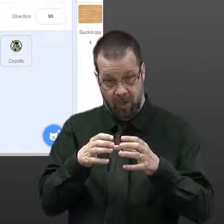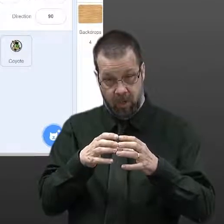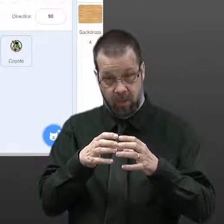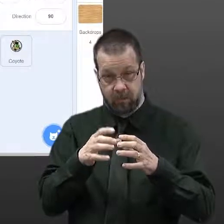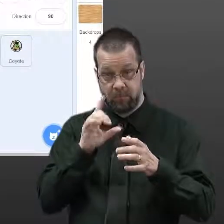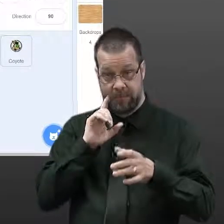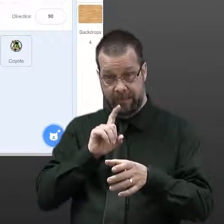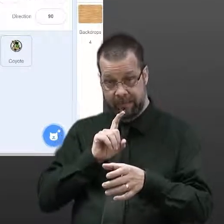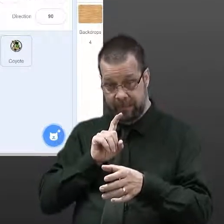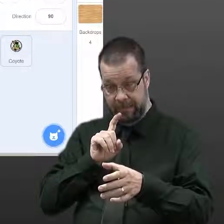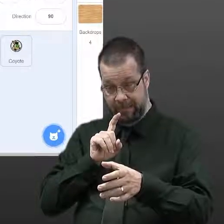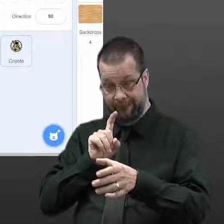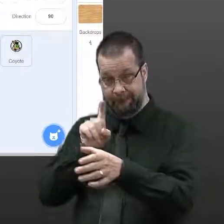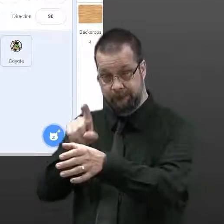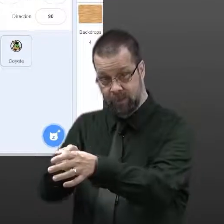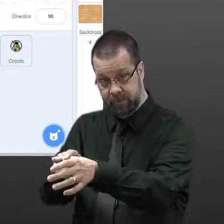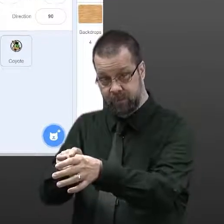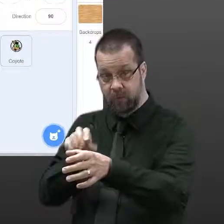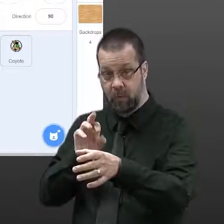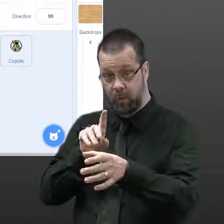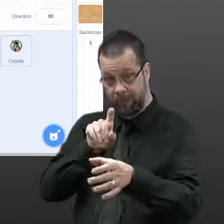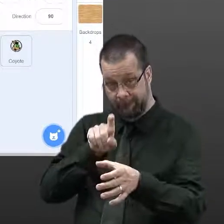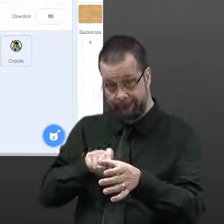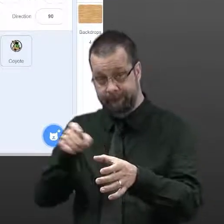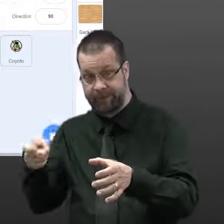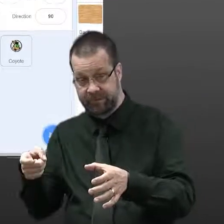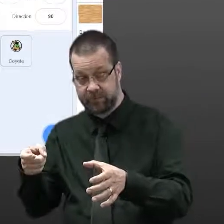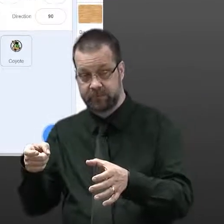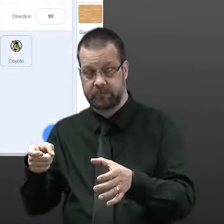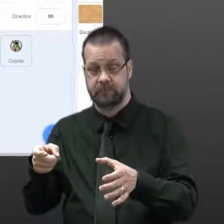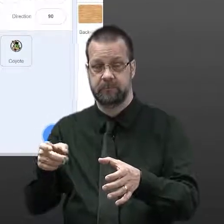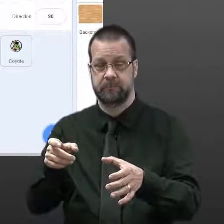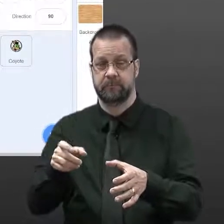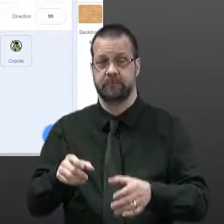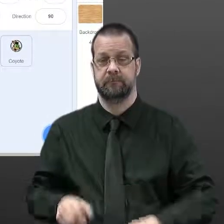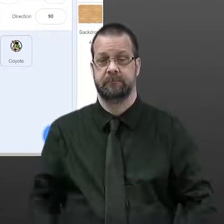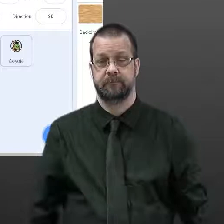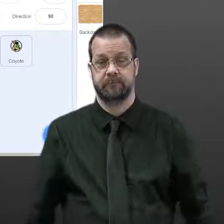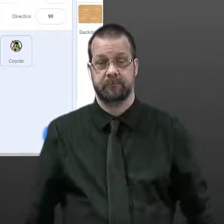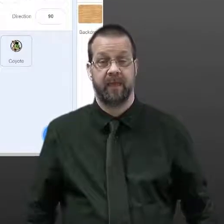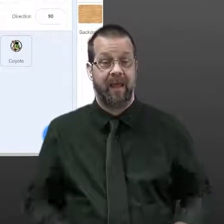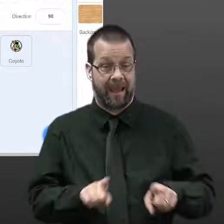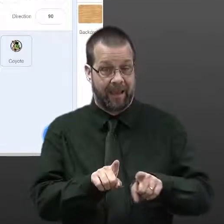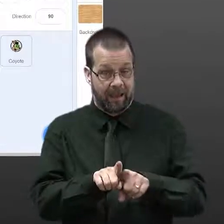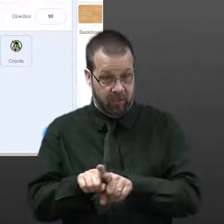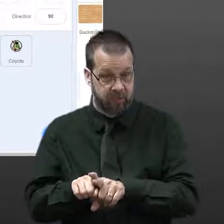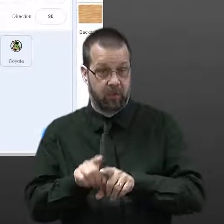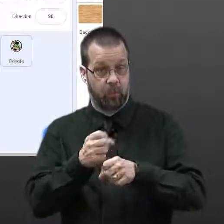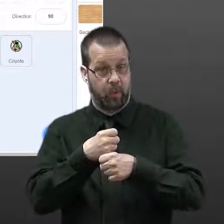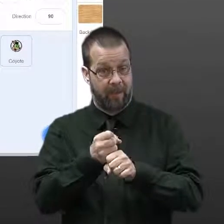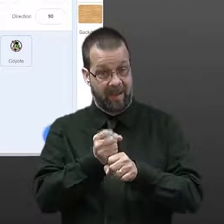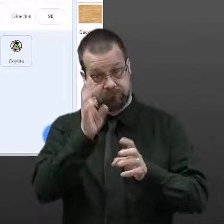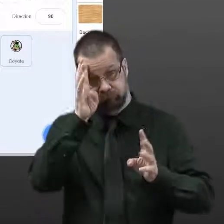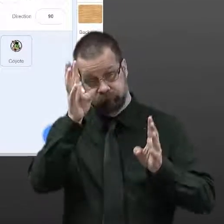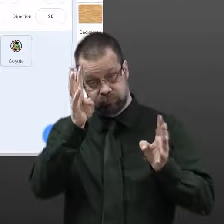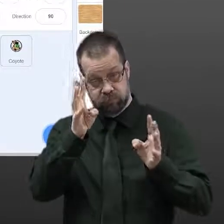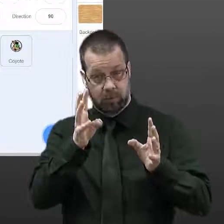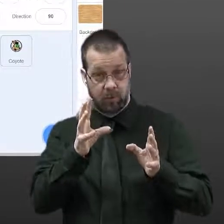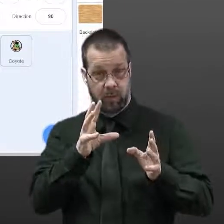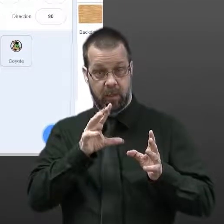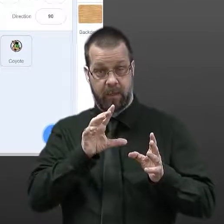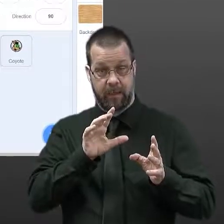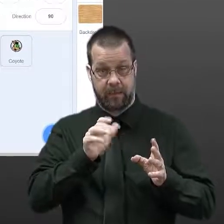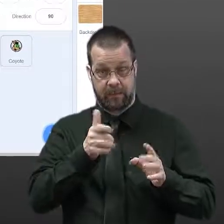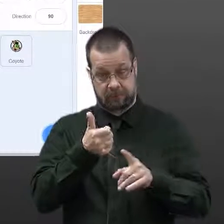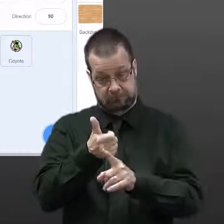hits the rim or if the ball goes in. And then we will make our own blocks to